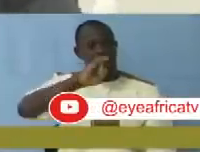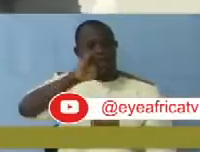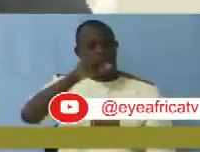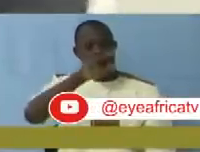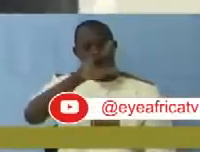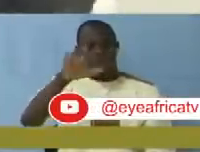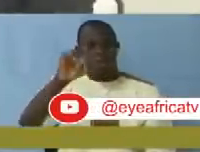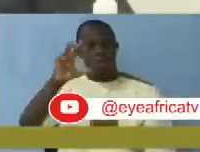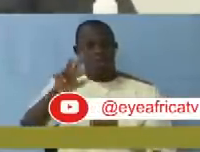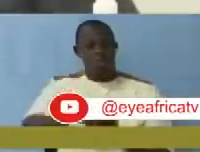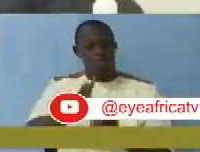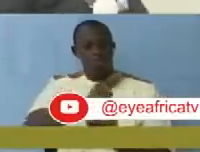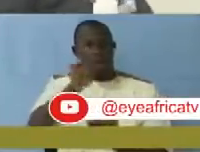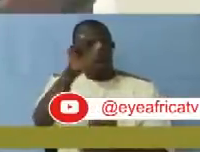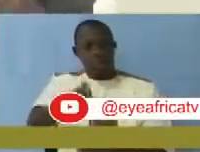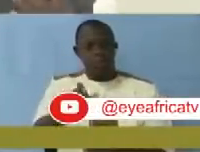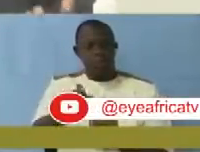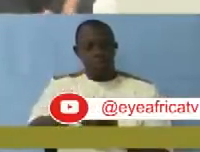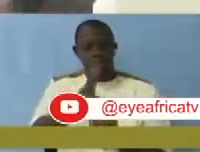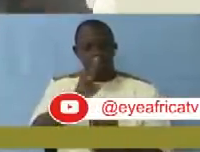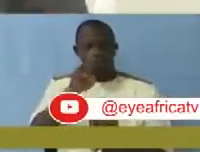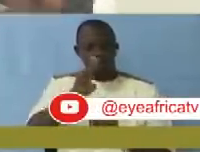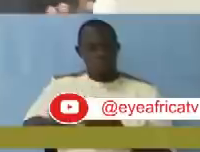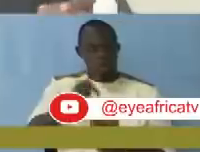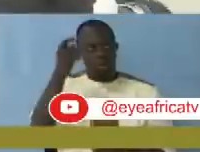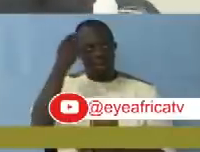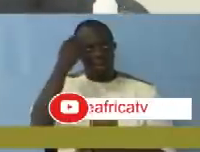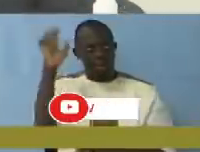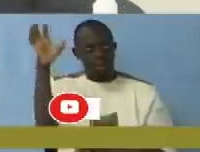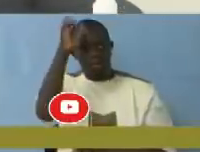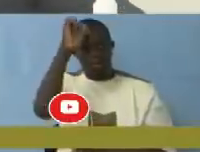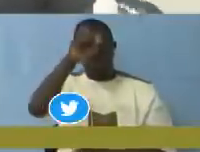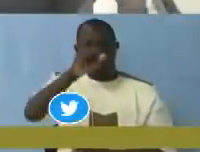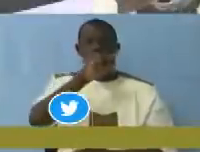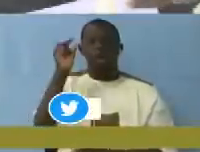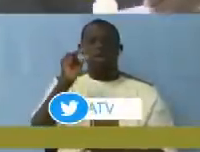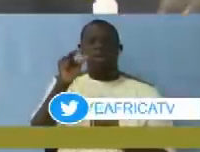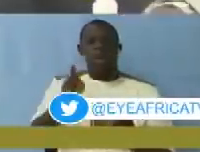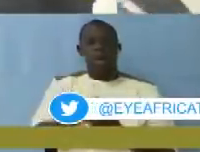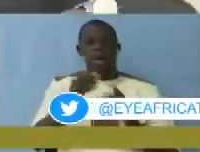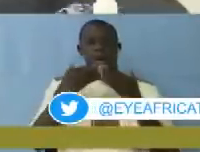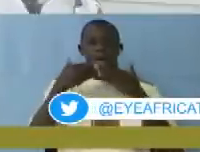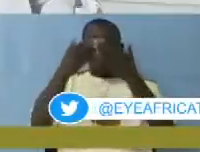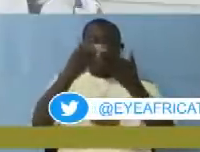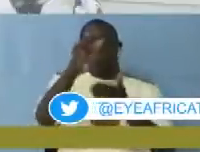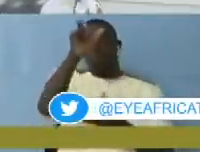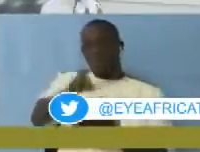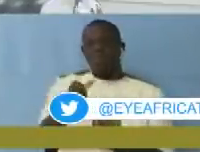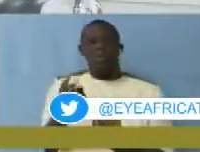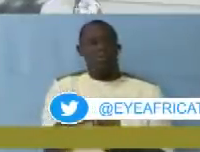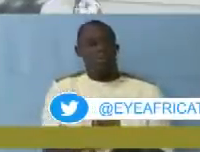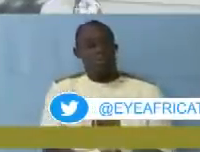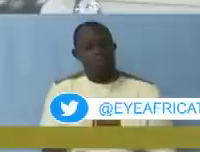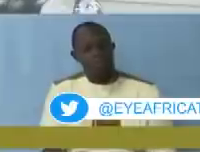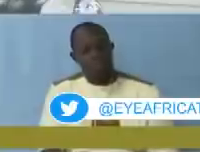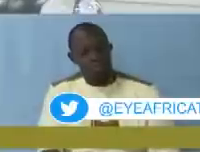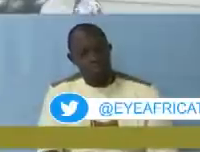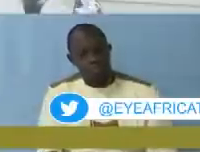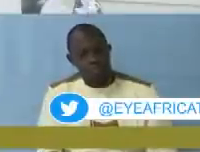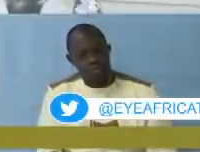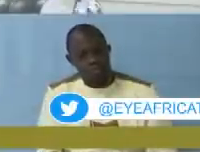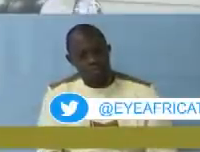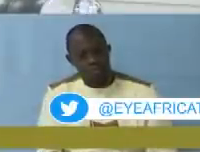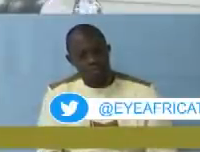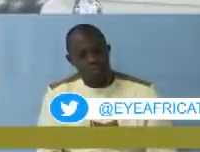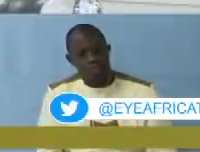come and plug your name from the air. This is a person who's never met you. Came here, somebody from the air, and they know